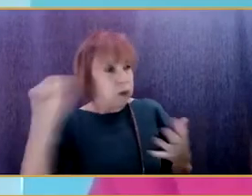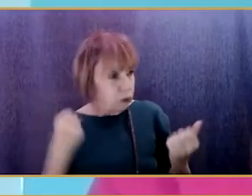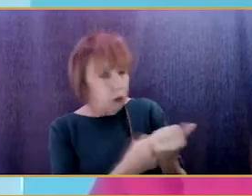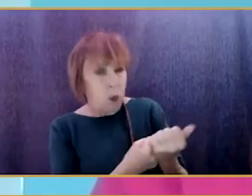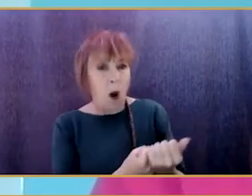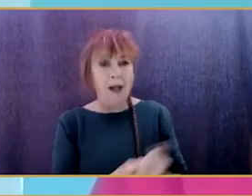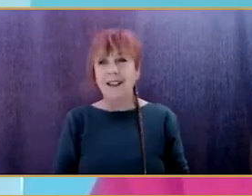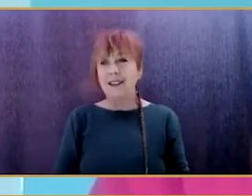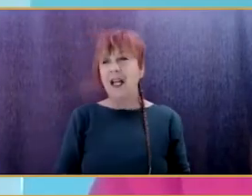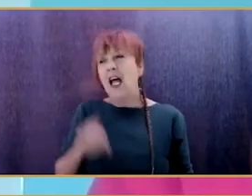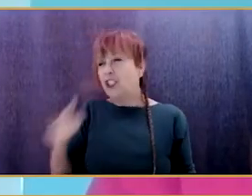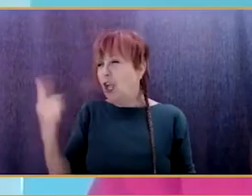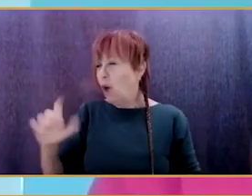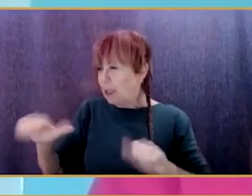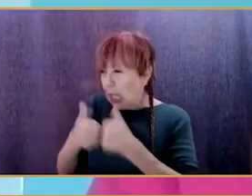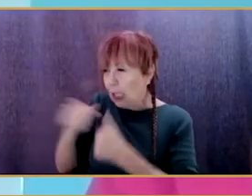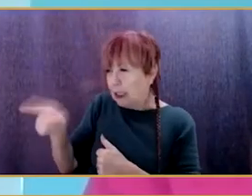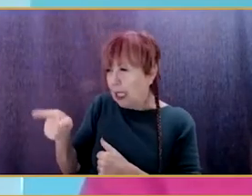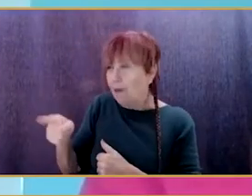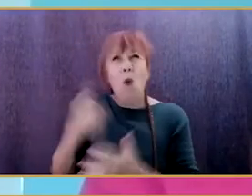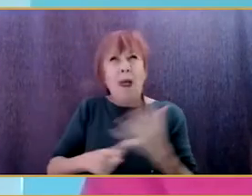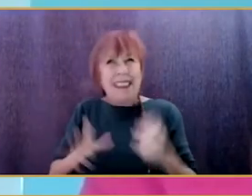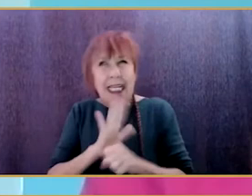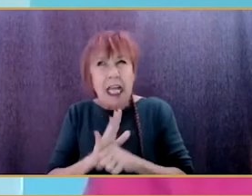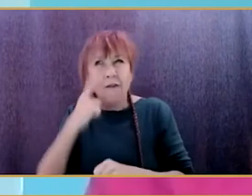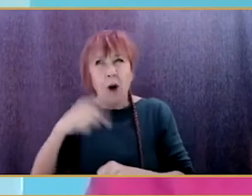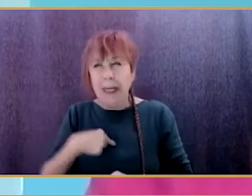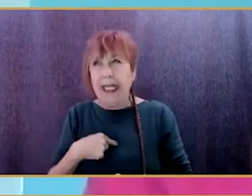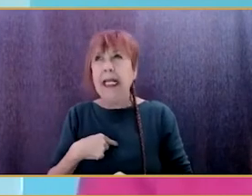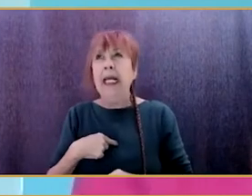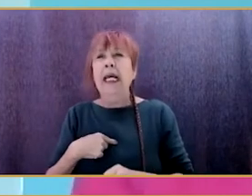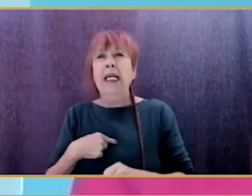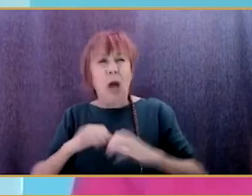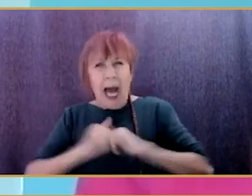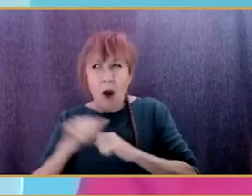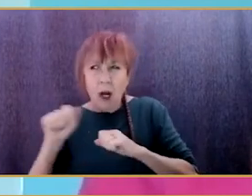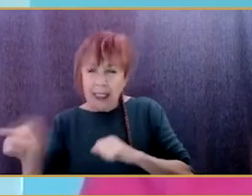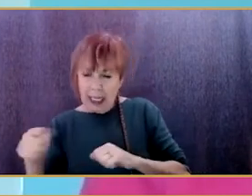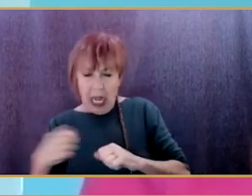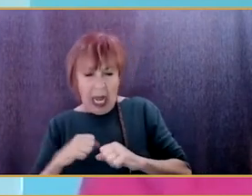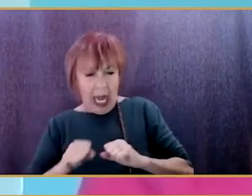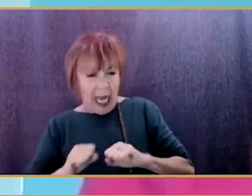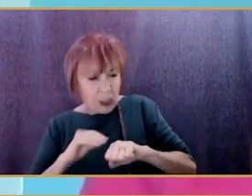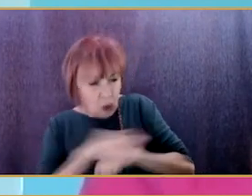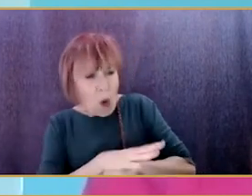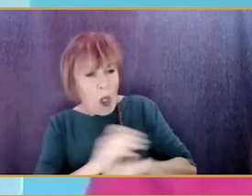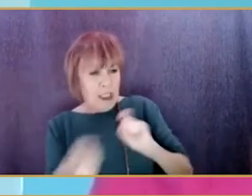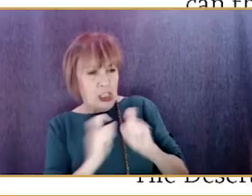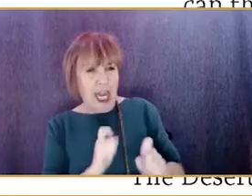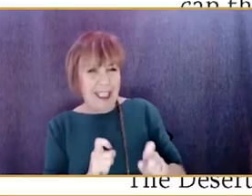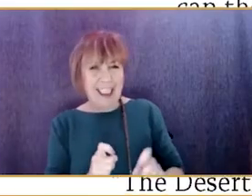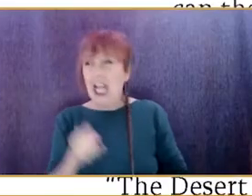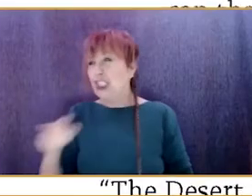herself to say, well, is this enough? What would it look like for me to affect change in a more dramatic